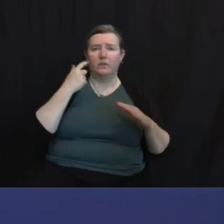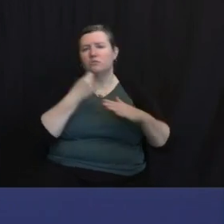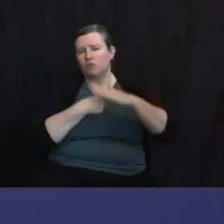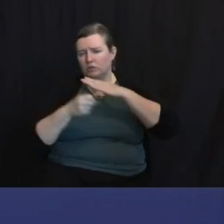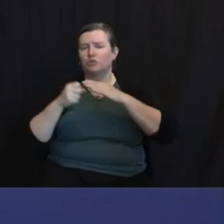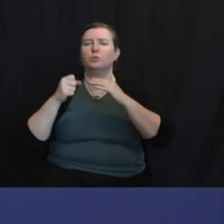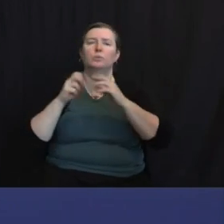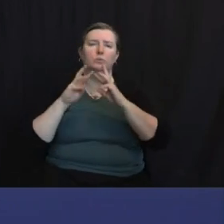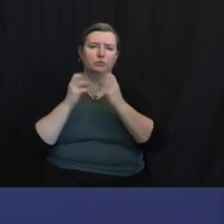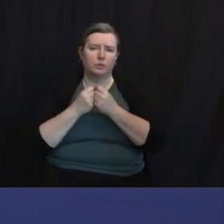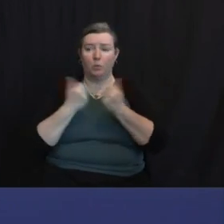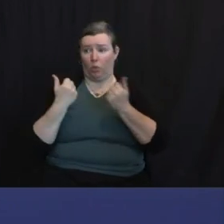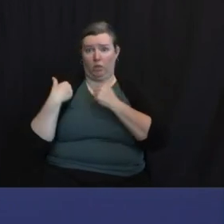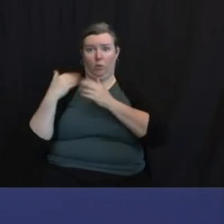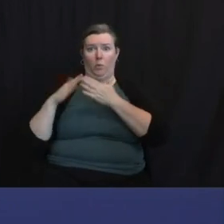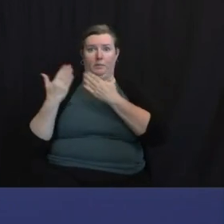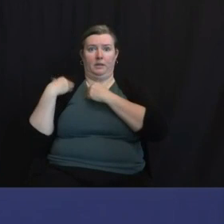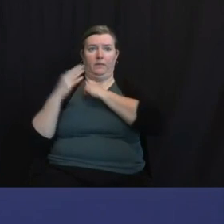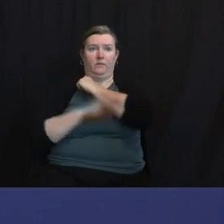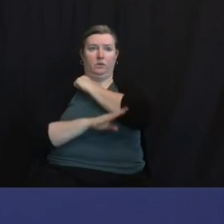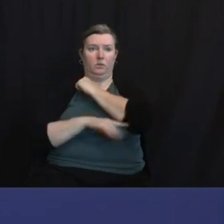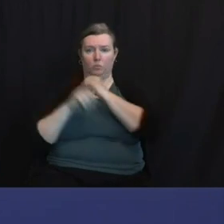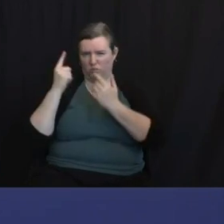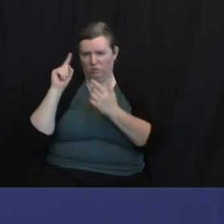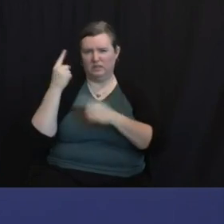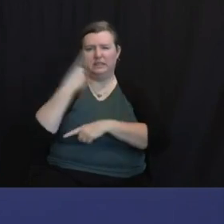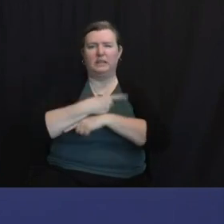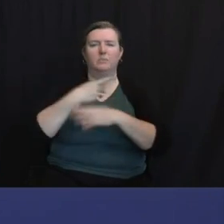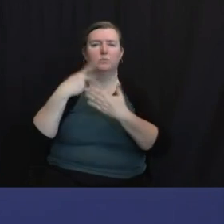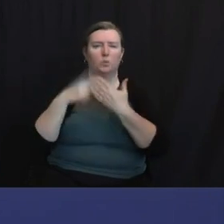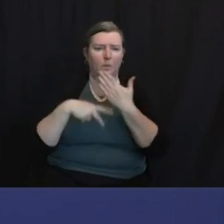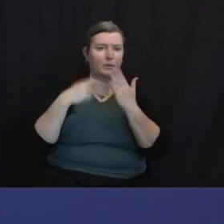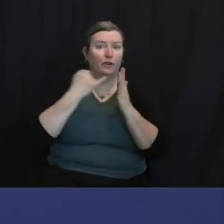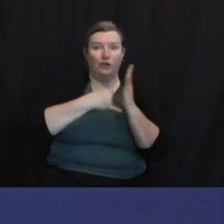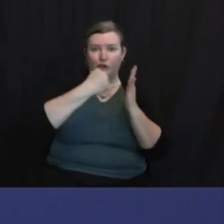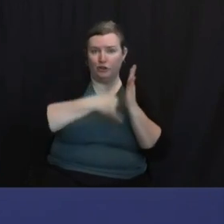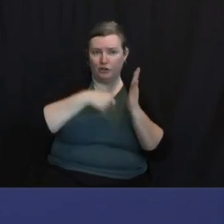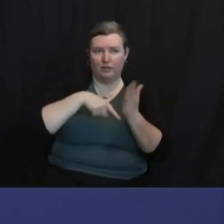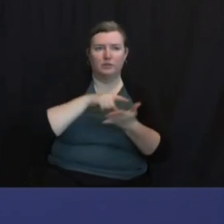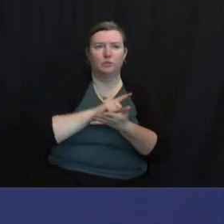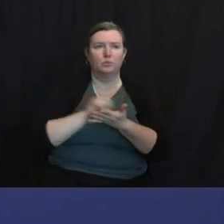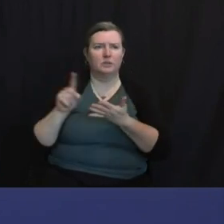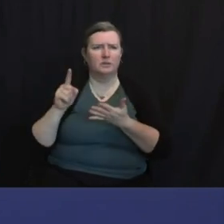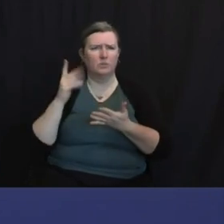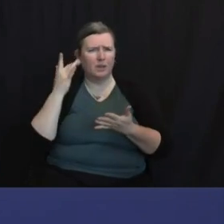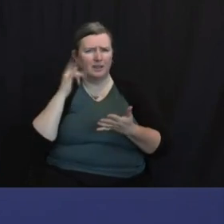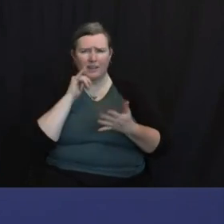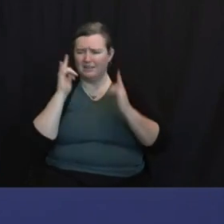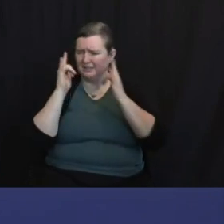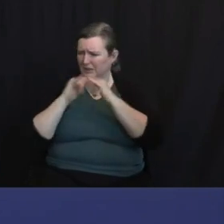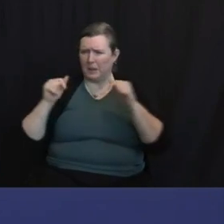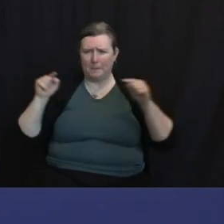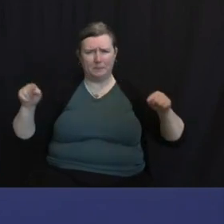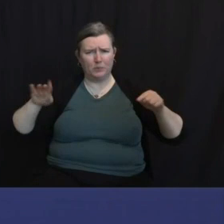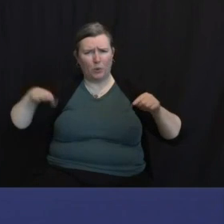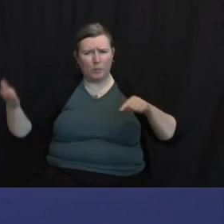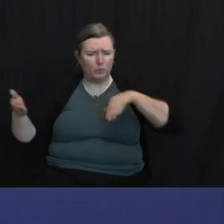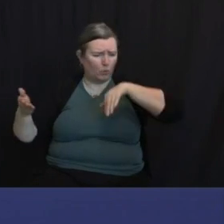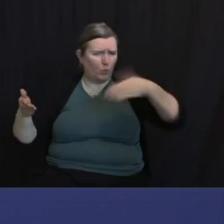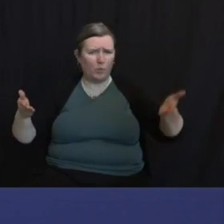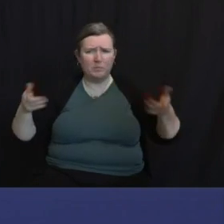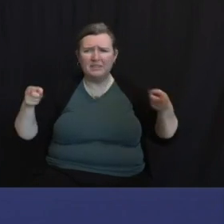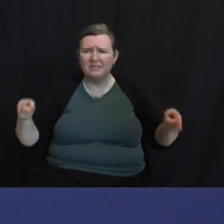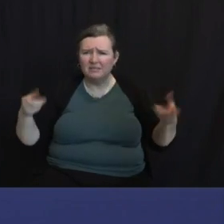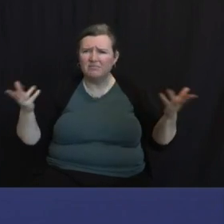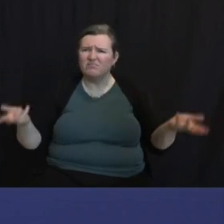are opening up at the end of the month. And you asked, was there any rationale splitting between those two decisions, and when are the day programs back